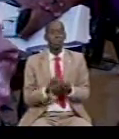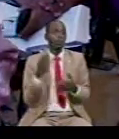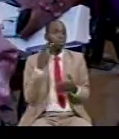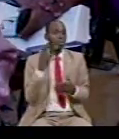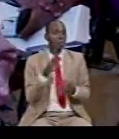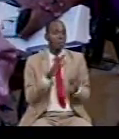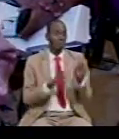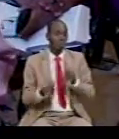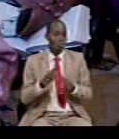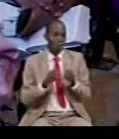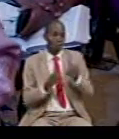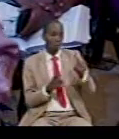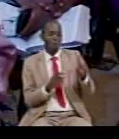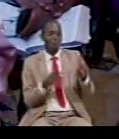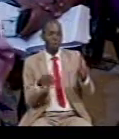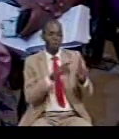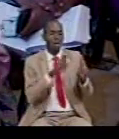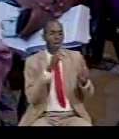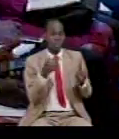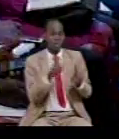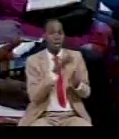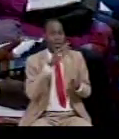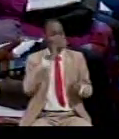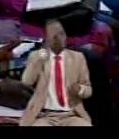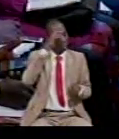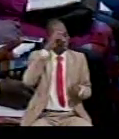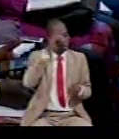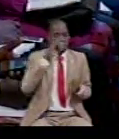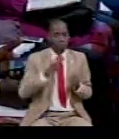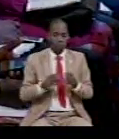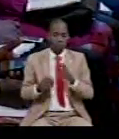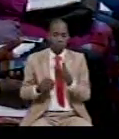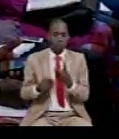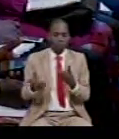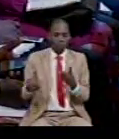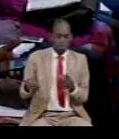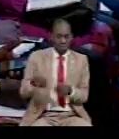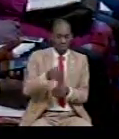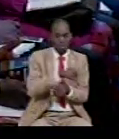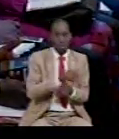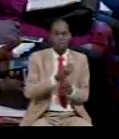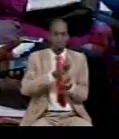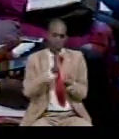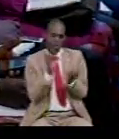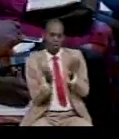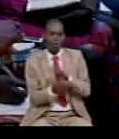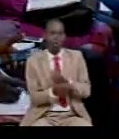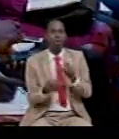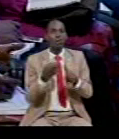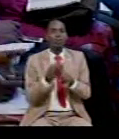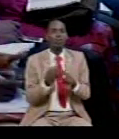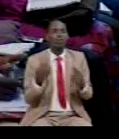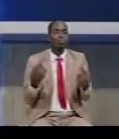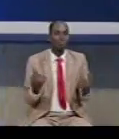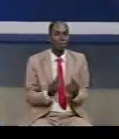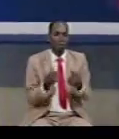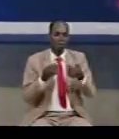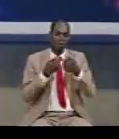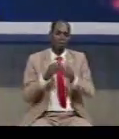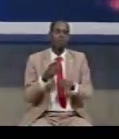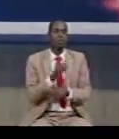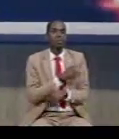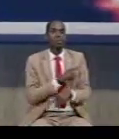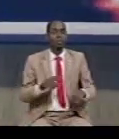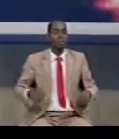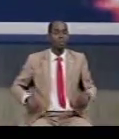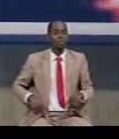they are wise. Number two, they themselves turn from sin unto the Savior. And then